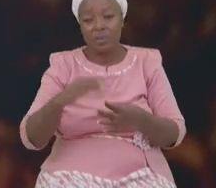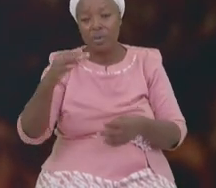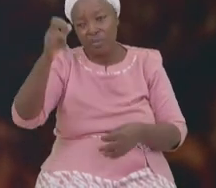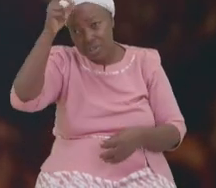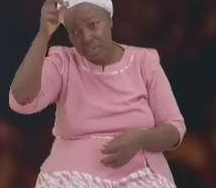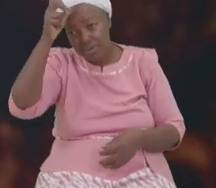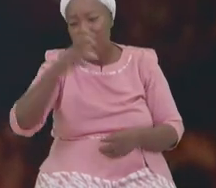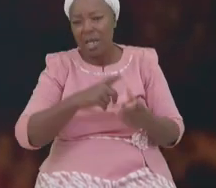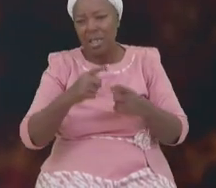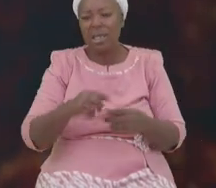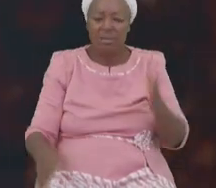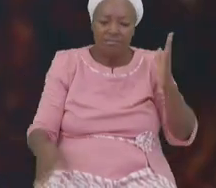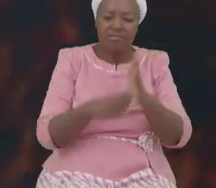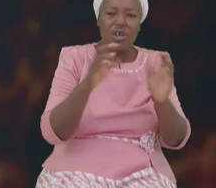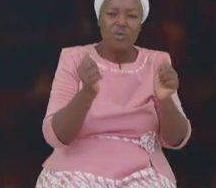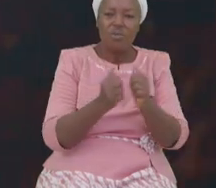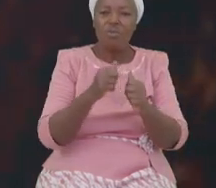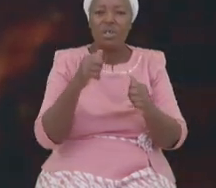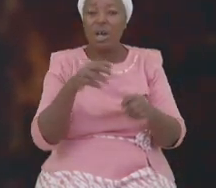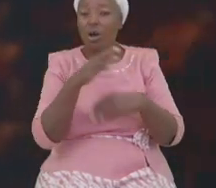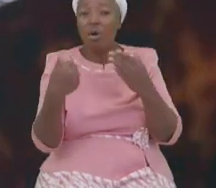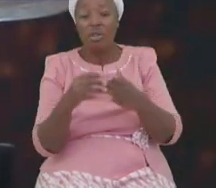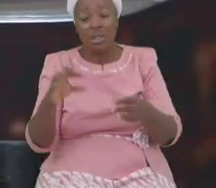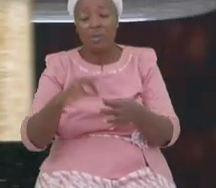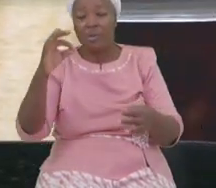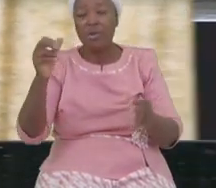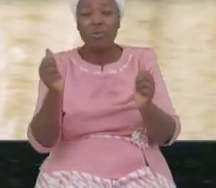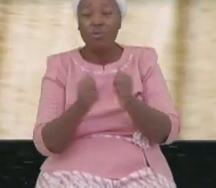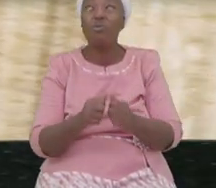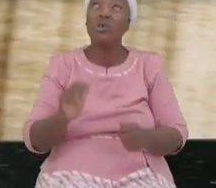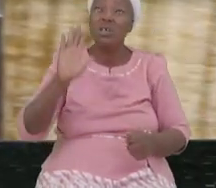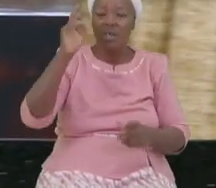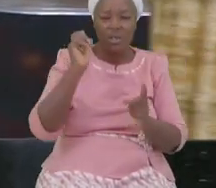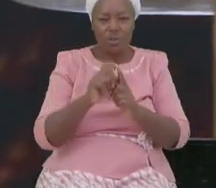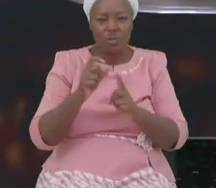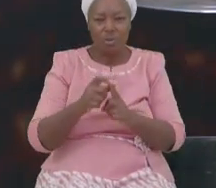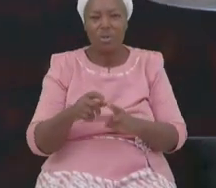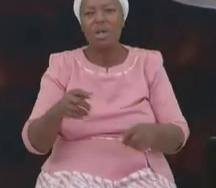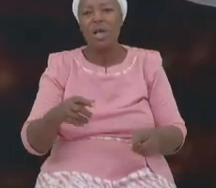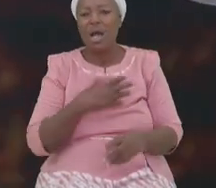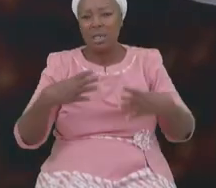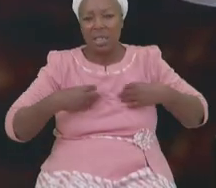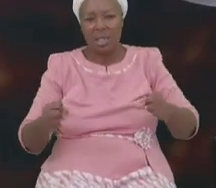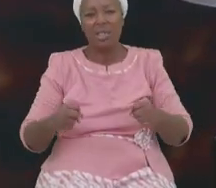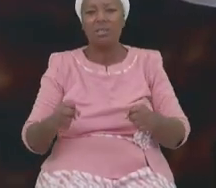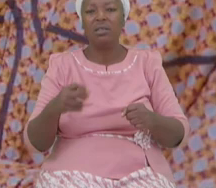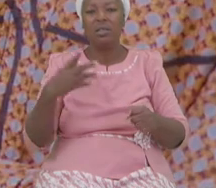word and healed all. Praise the Lord, is coming your way today.